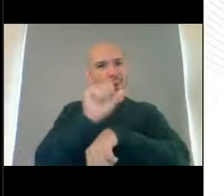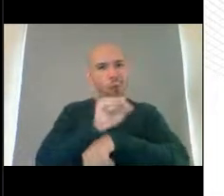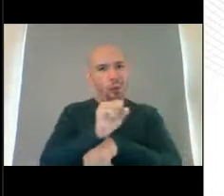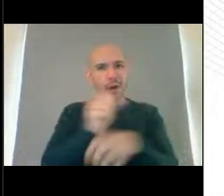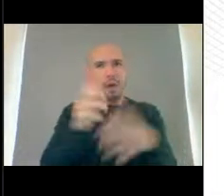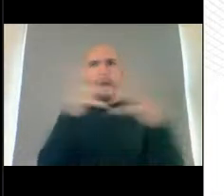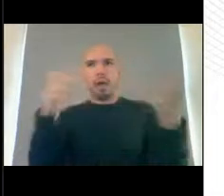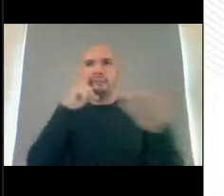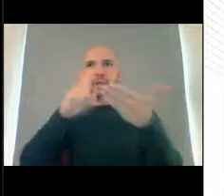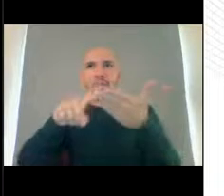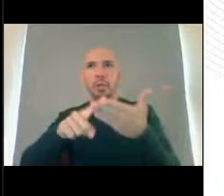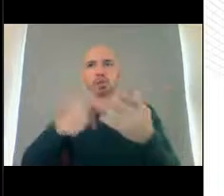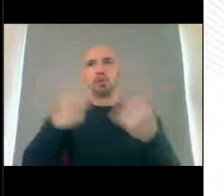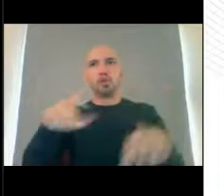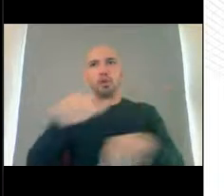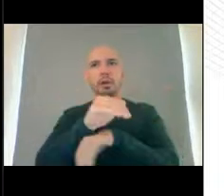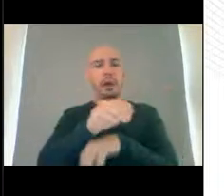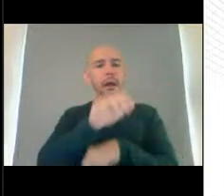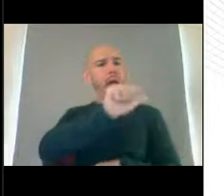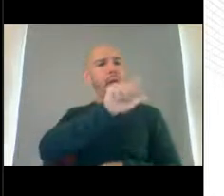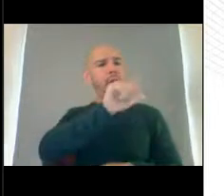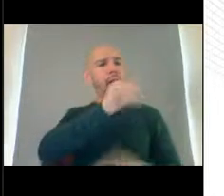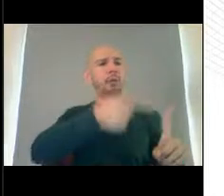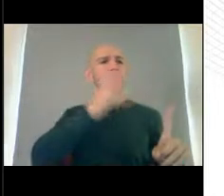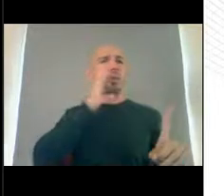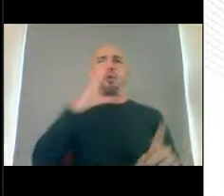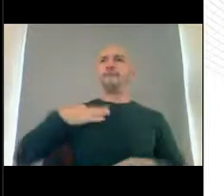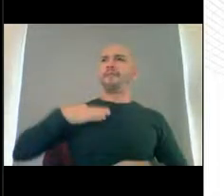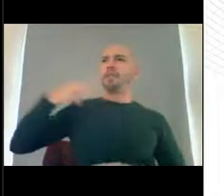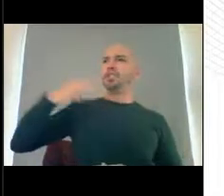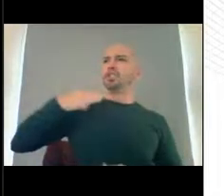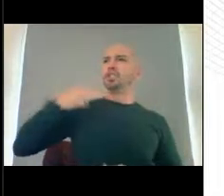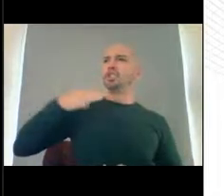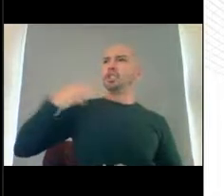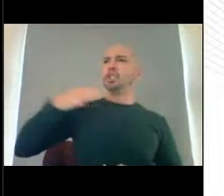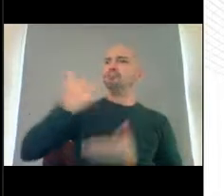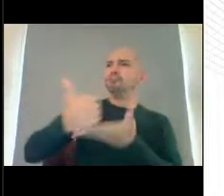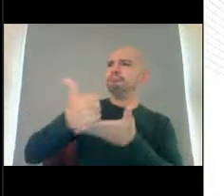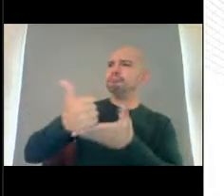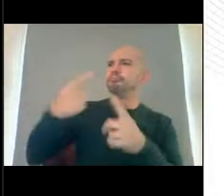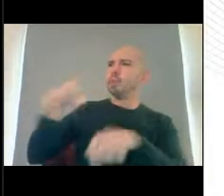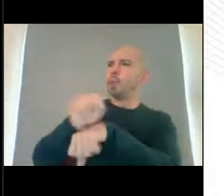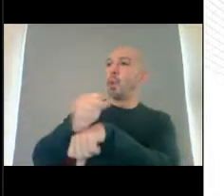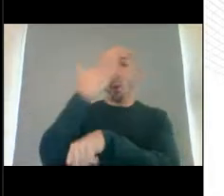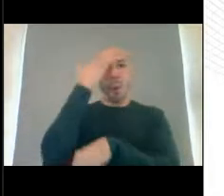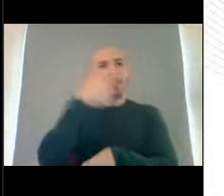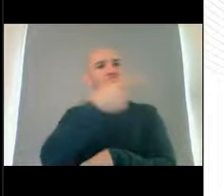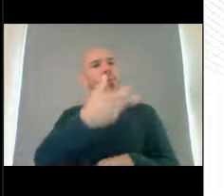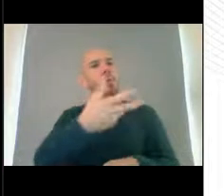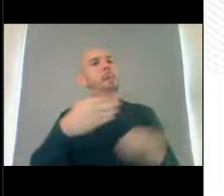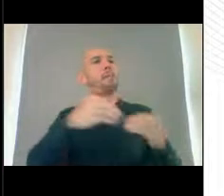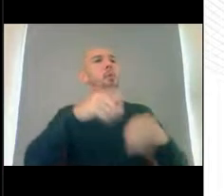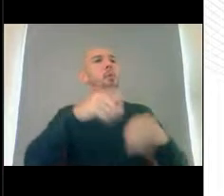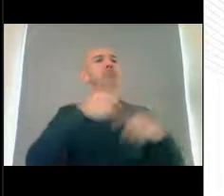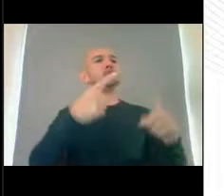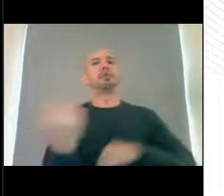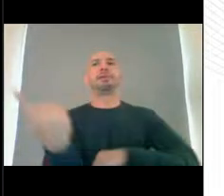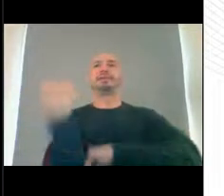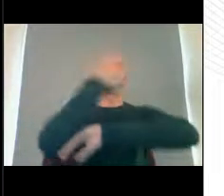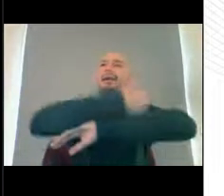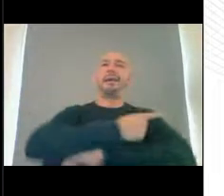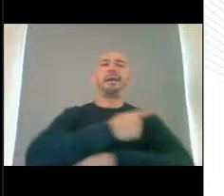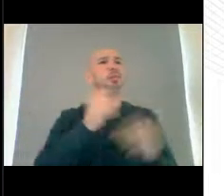volunteer for those shifts often so that he could spend more time with this community particularly the children of his community during